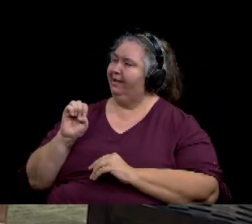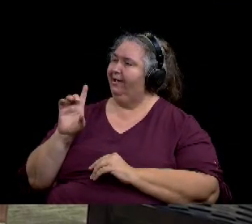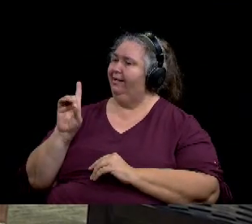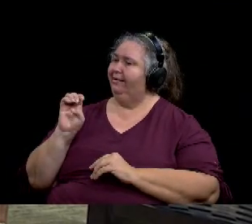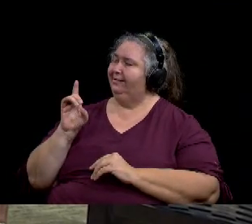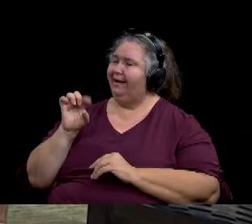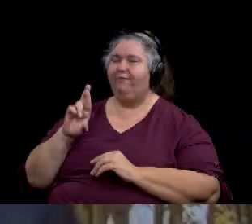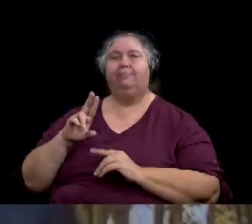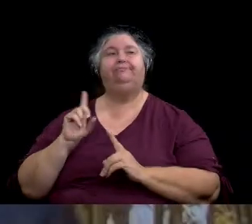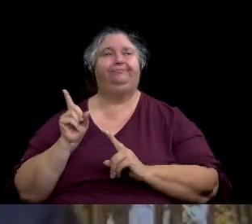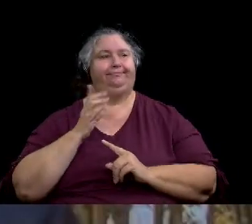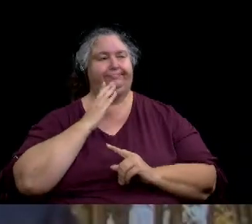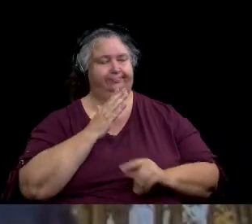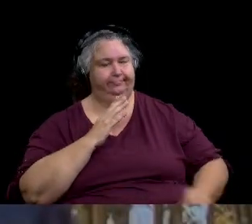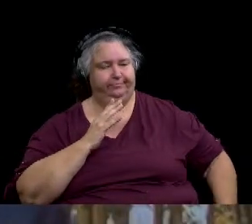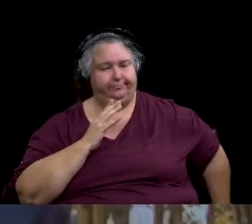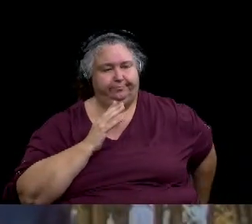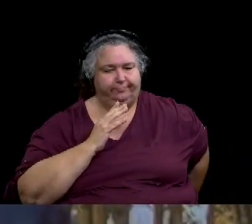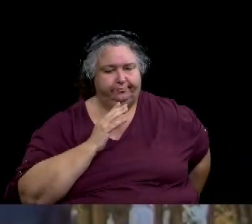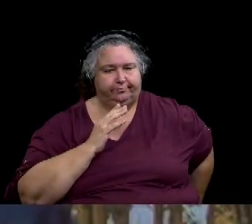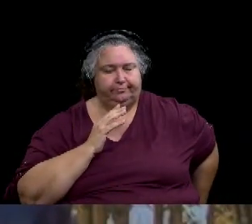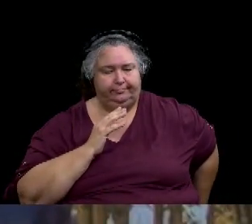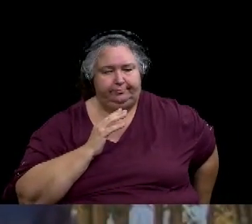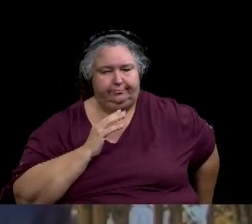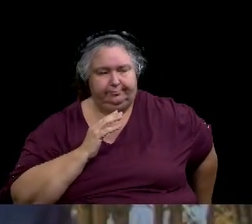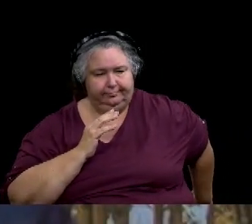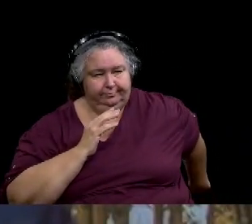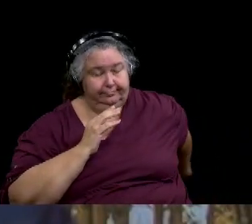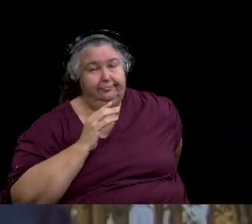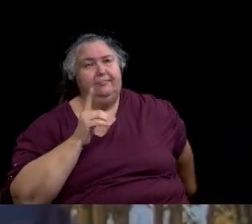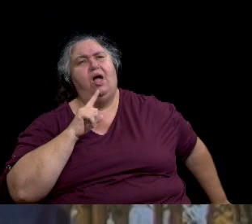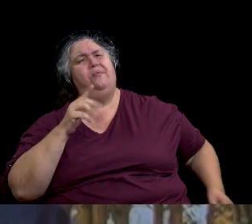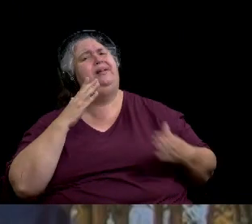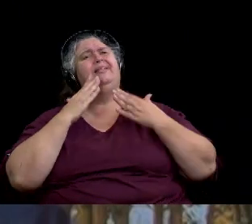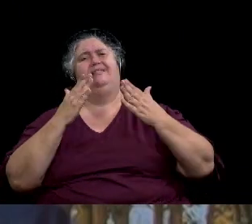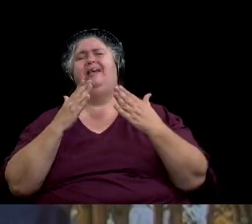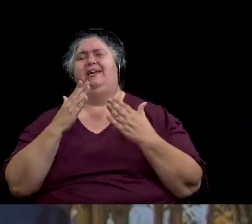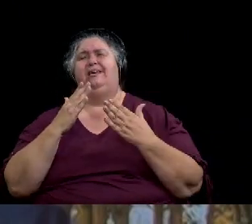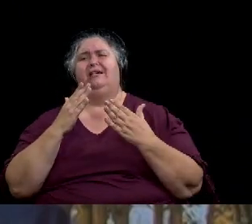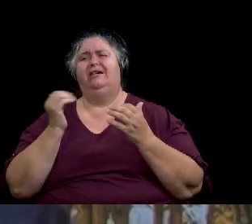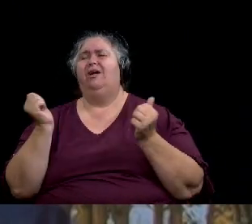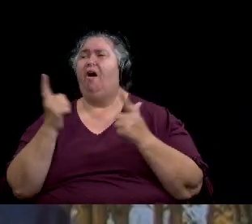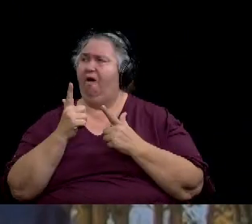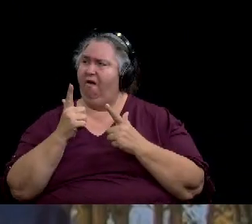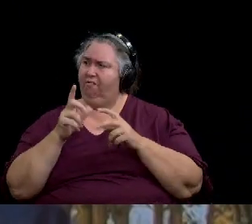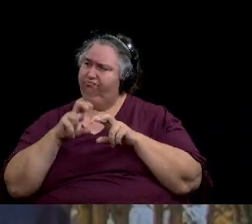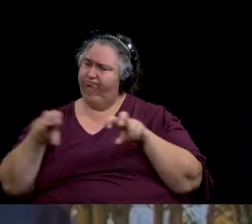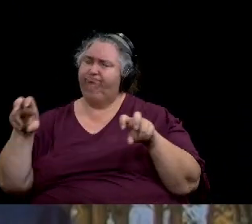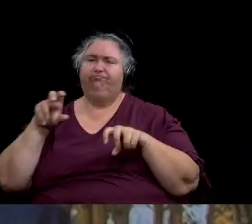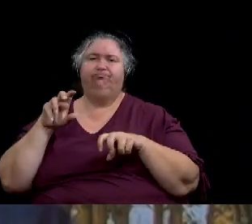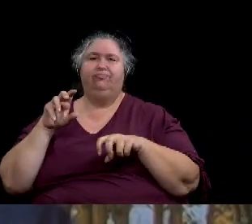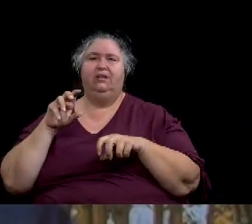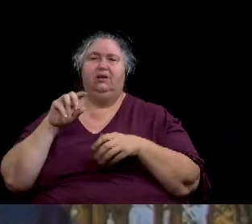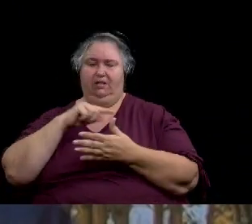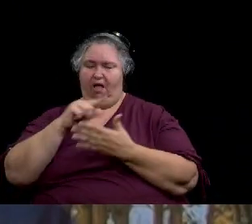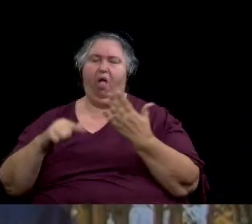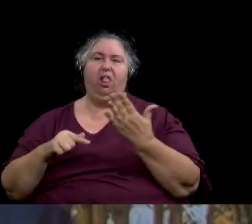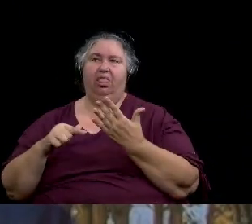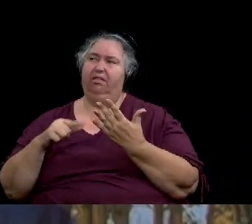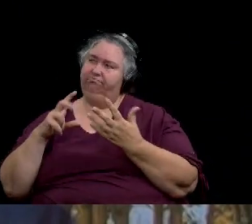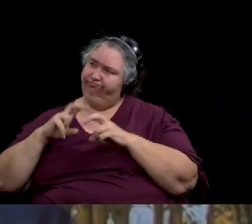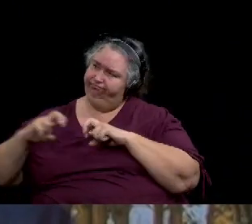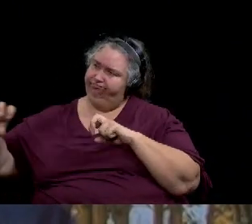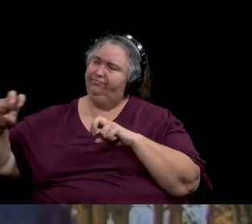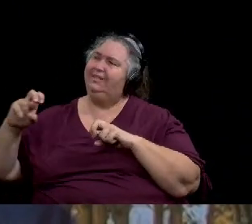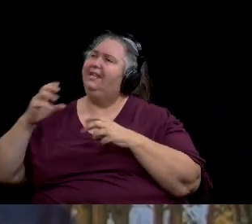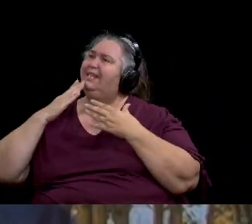Thank you, Larry. I want to thank all of our participants today, Dr. Griggs, Dr. Becker, Dr. Eliason.